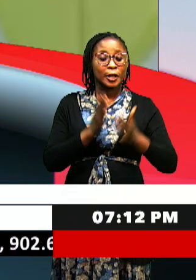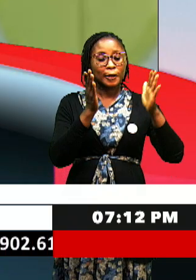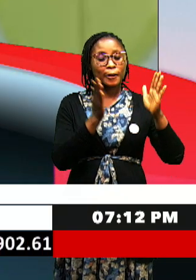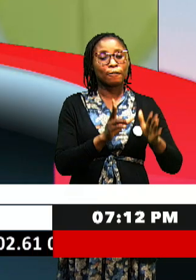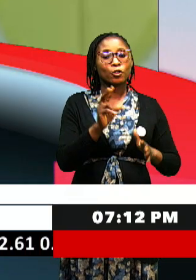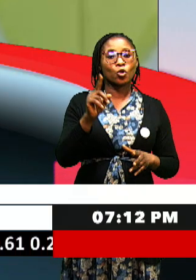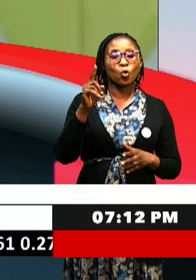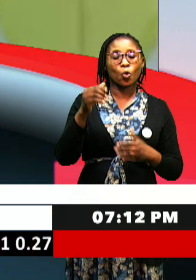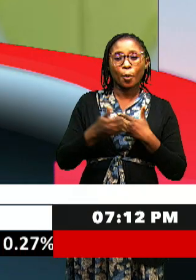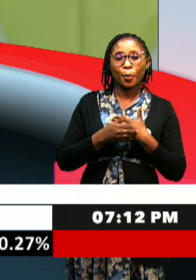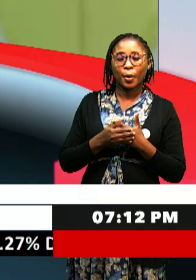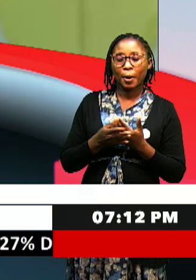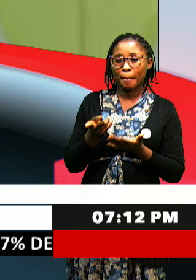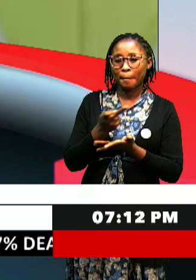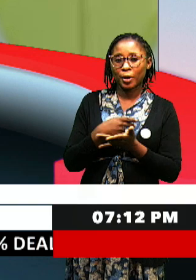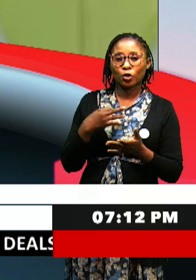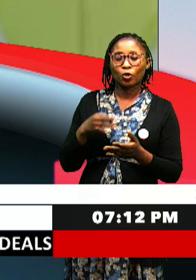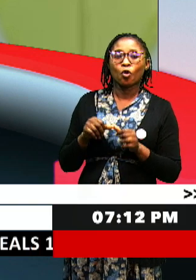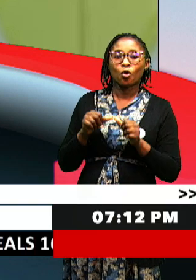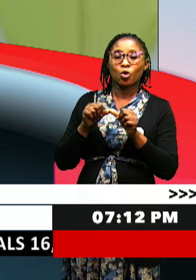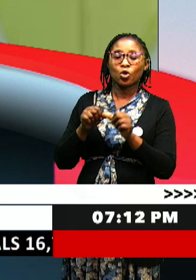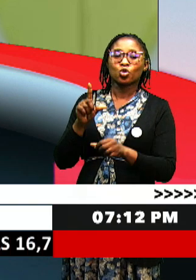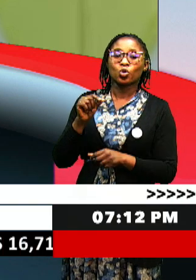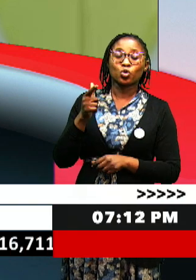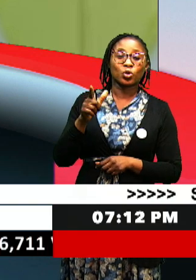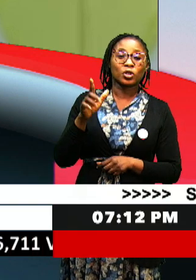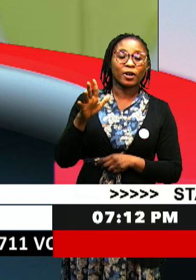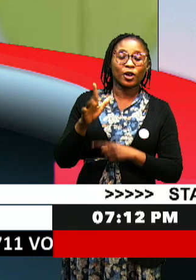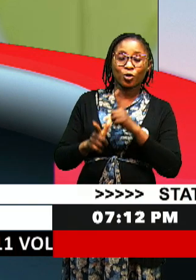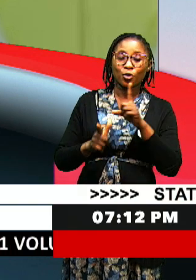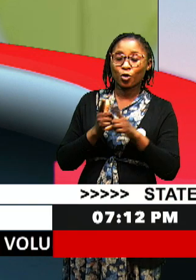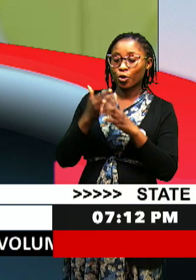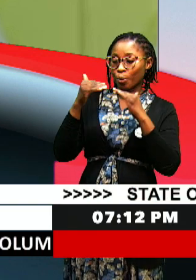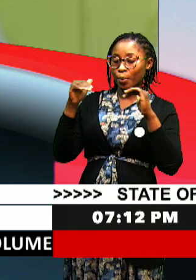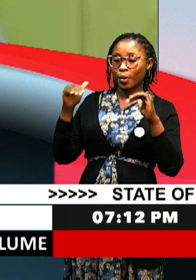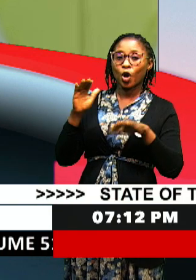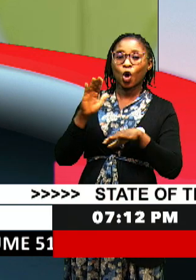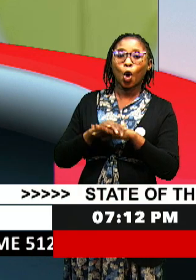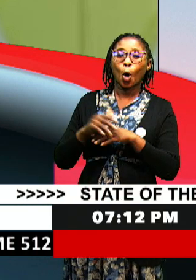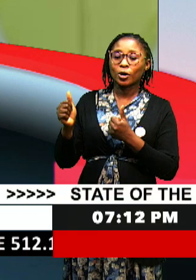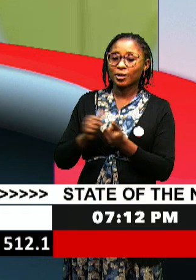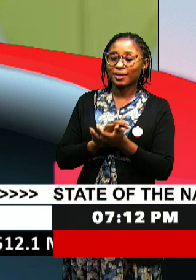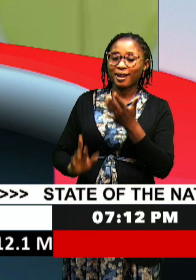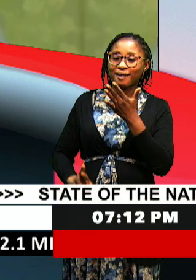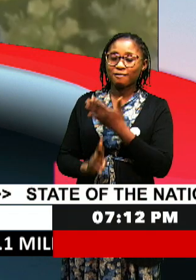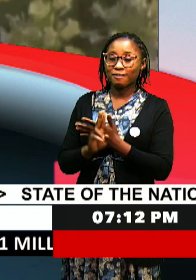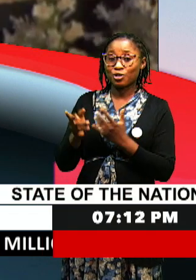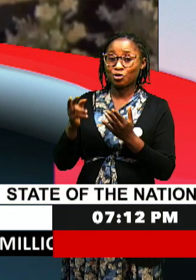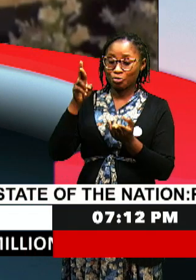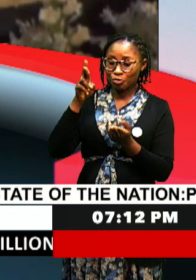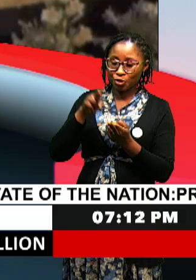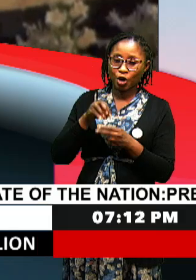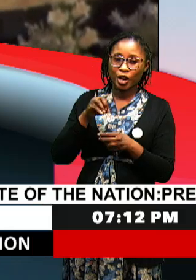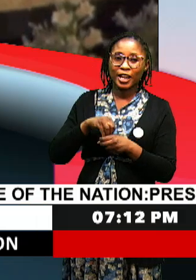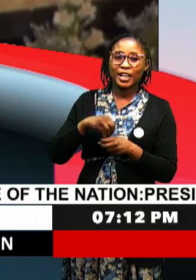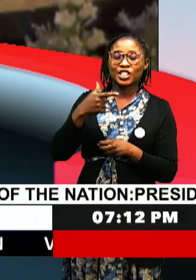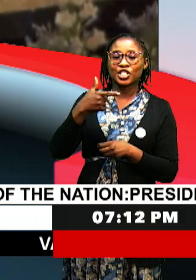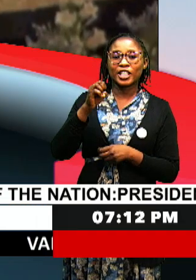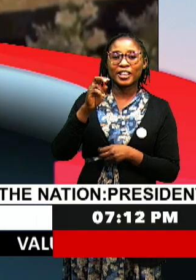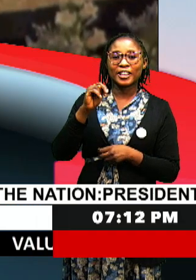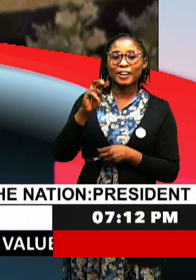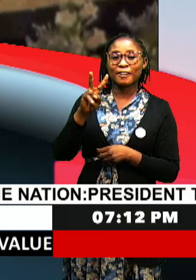Behind session of the ongoing 2025 Global Platform on Disaster Risk Reduction in Geneva,